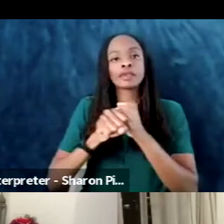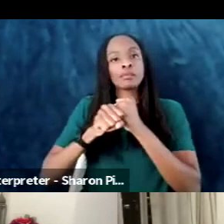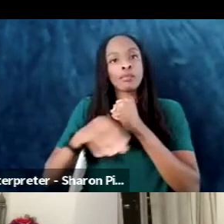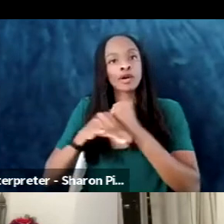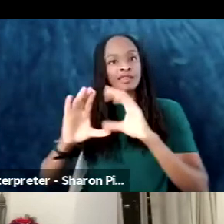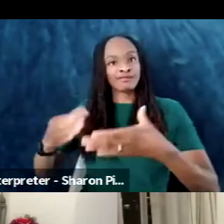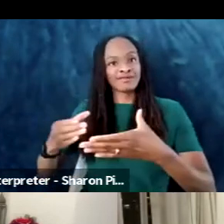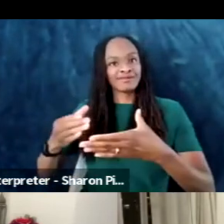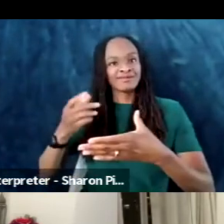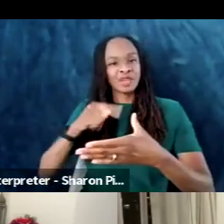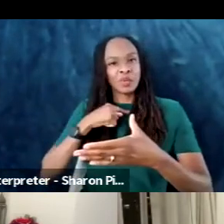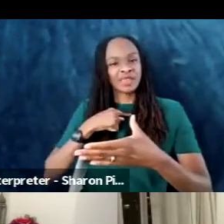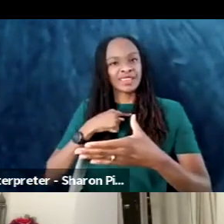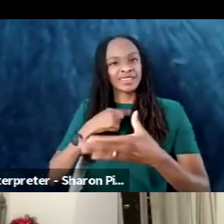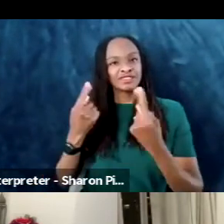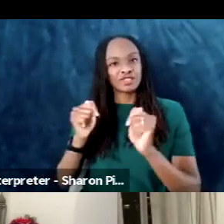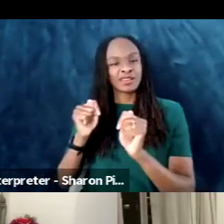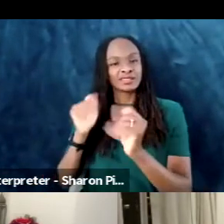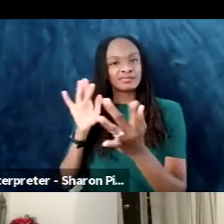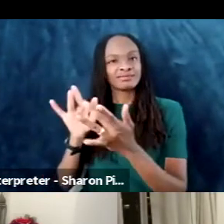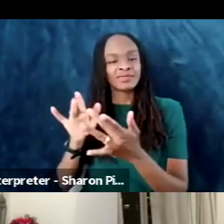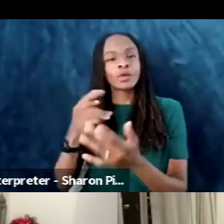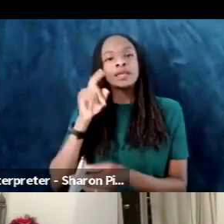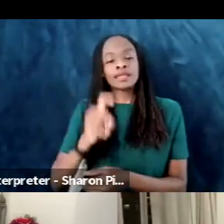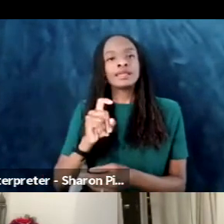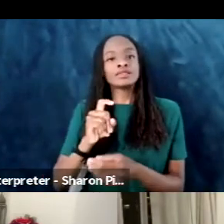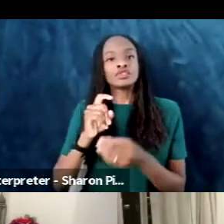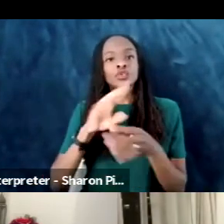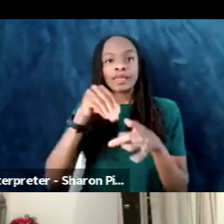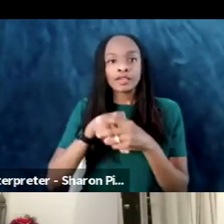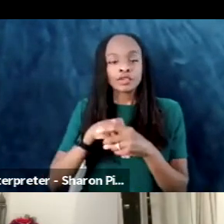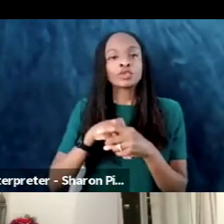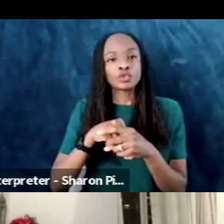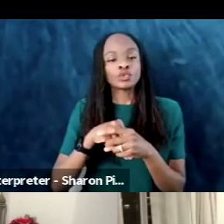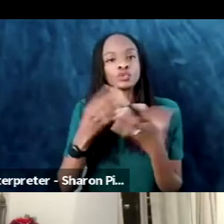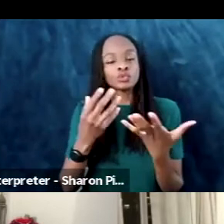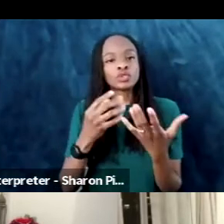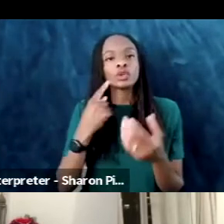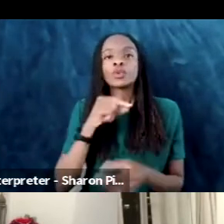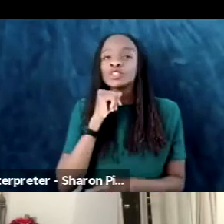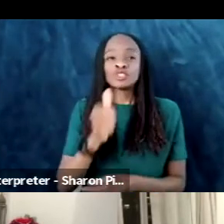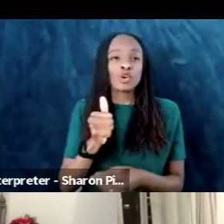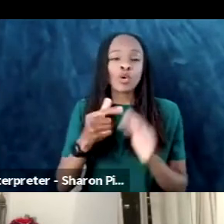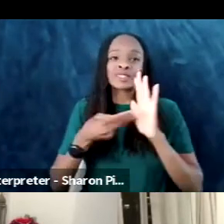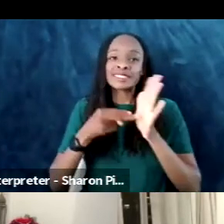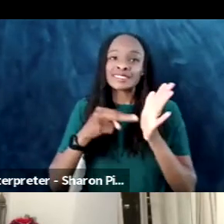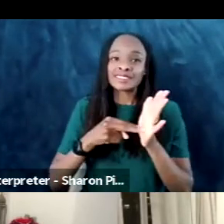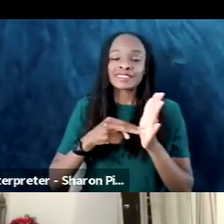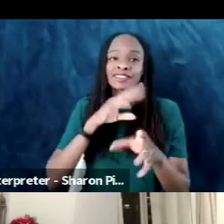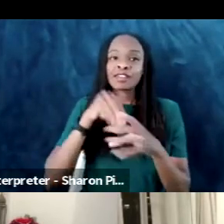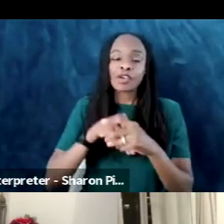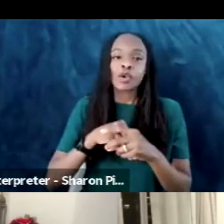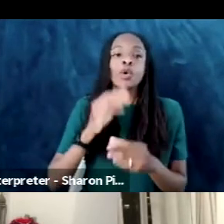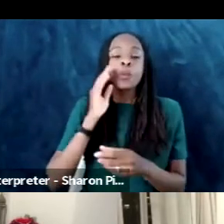to intentionally include in the marketing that we're creating. If we don't intentionally include, we will unintentionally